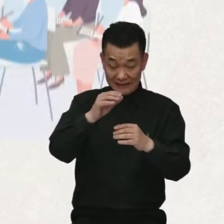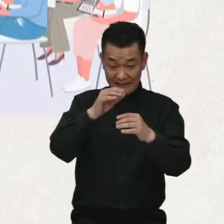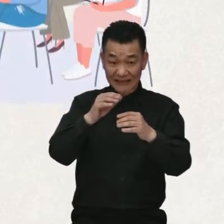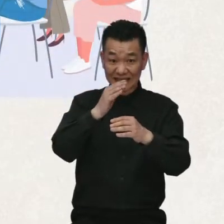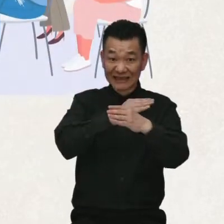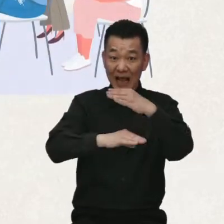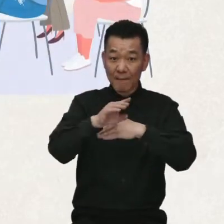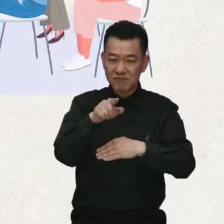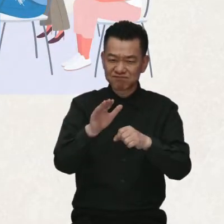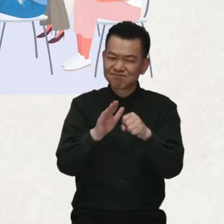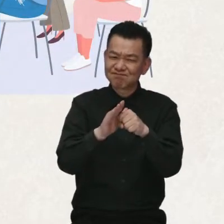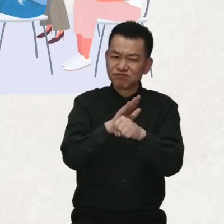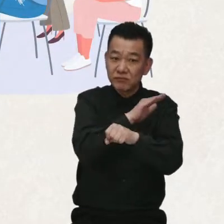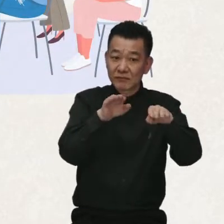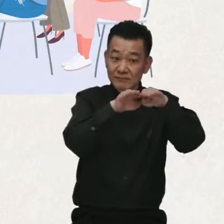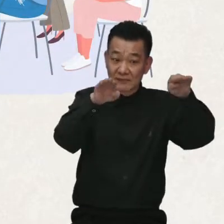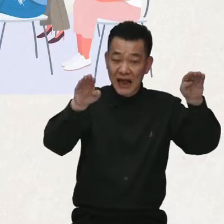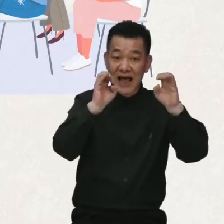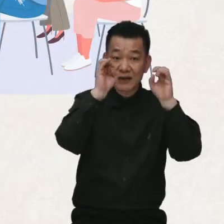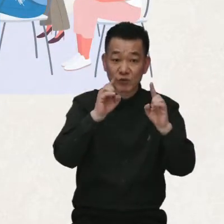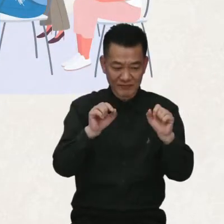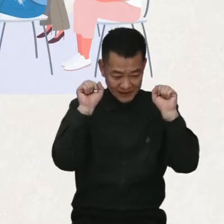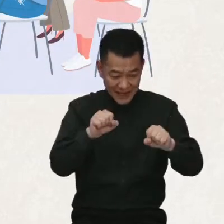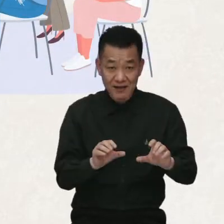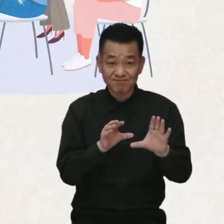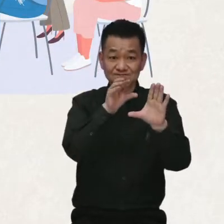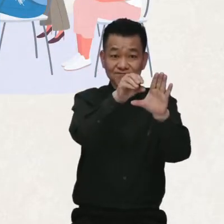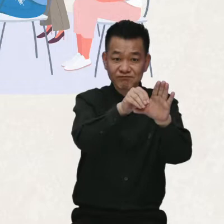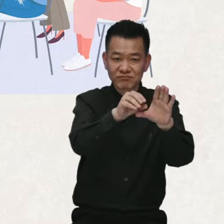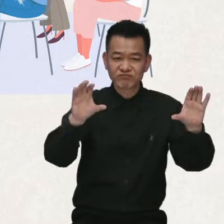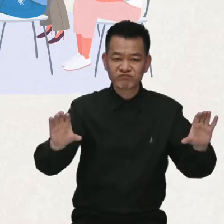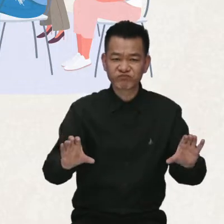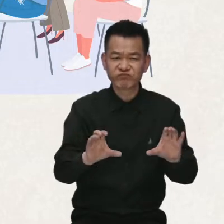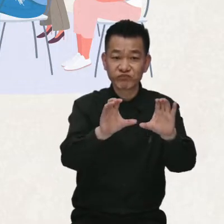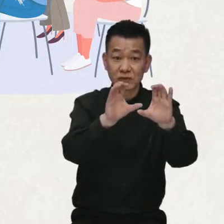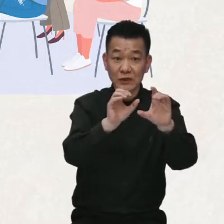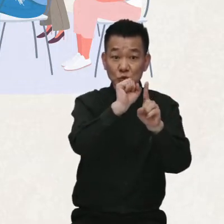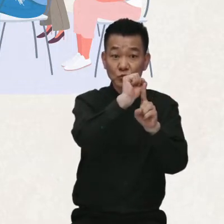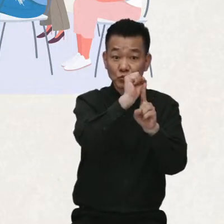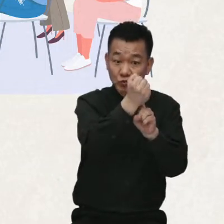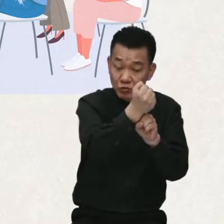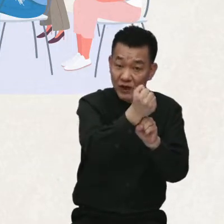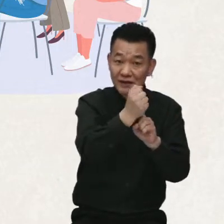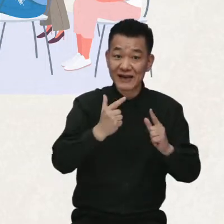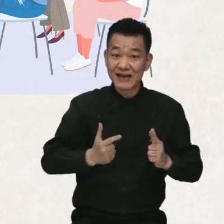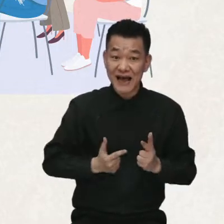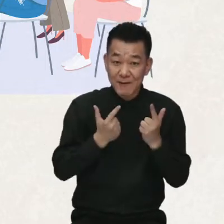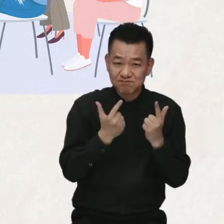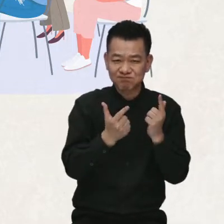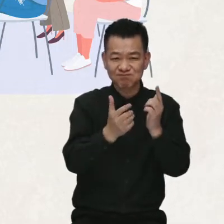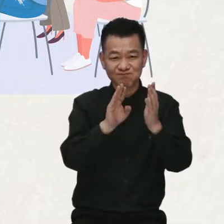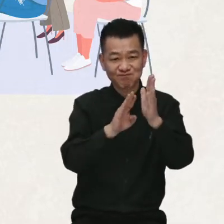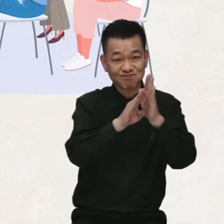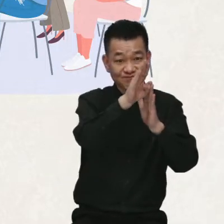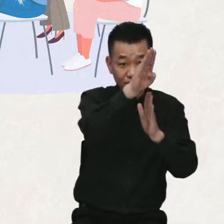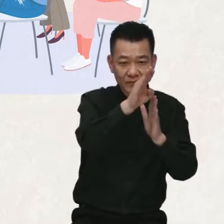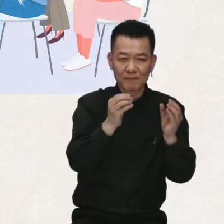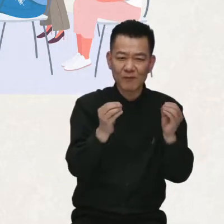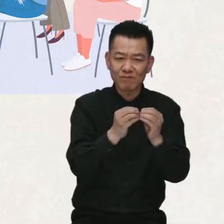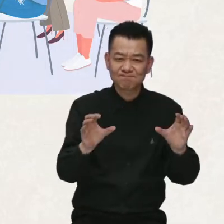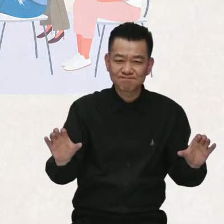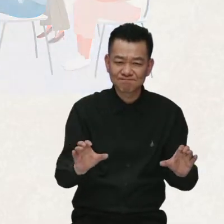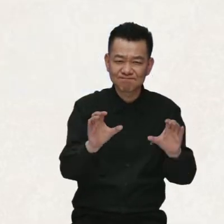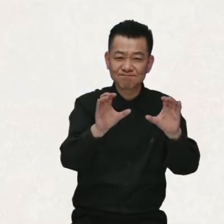Additionally, to facilitate their full and equal participation in education, they should be able to learn life and social development